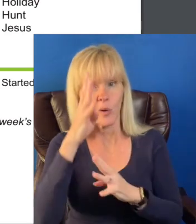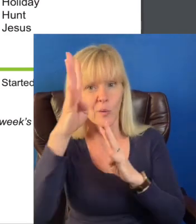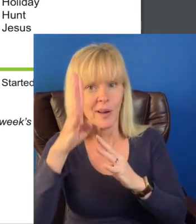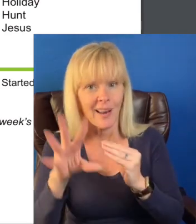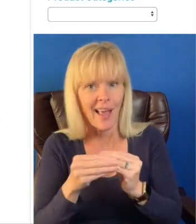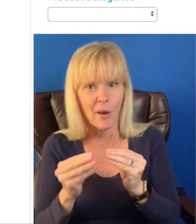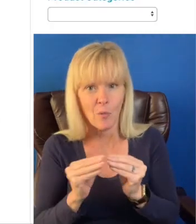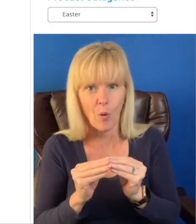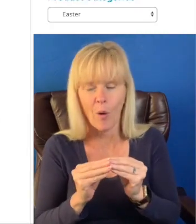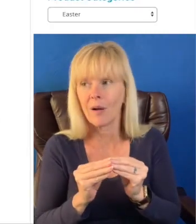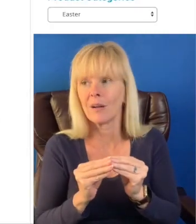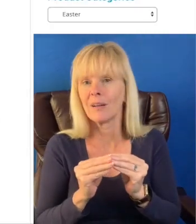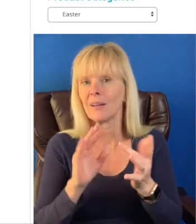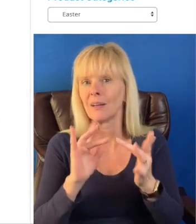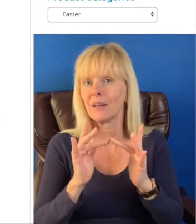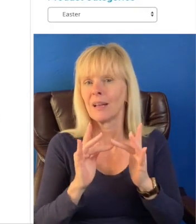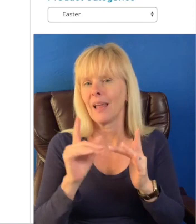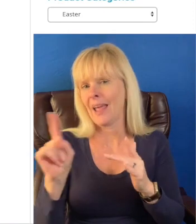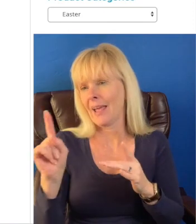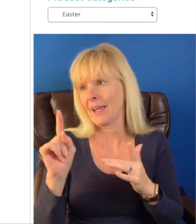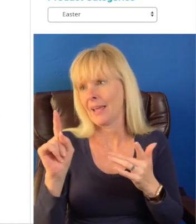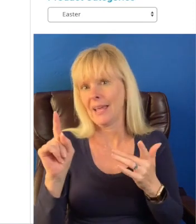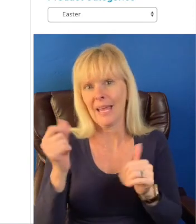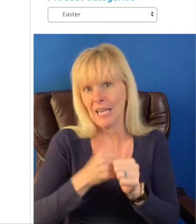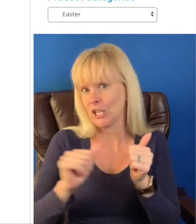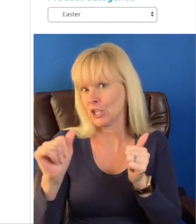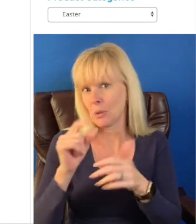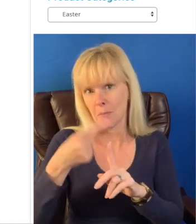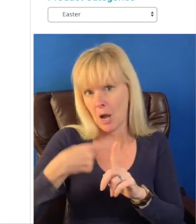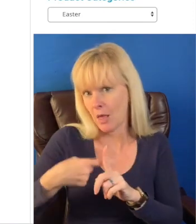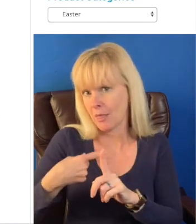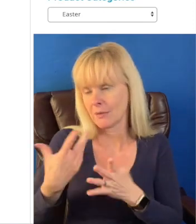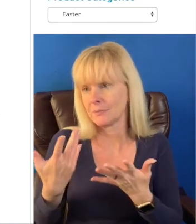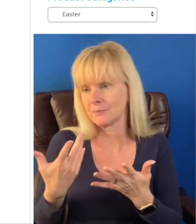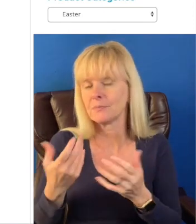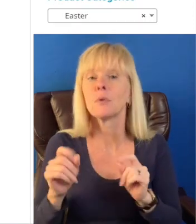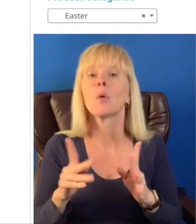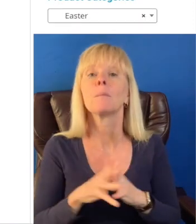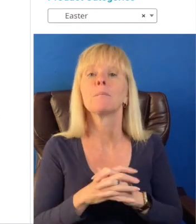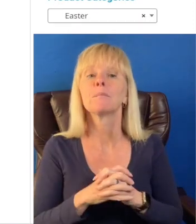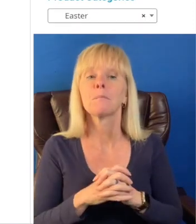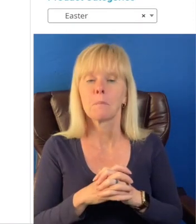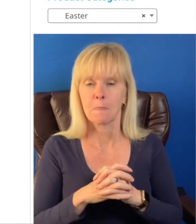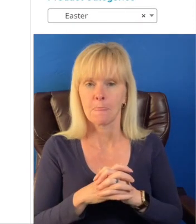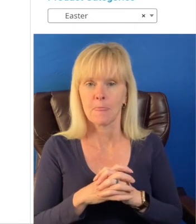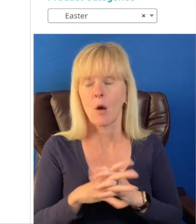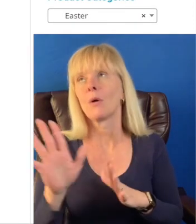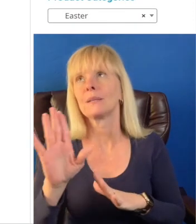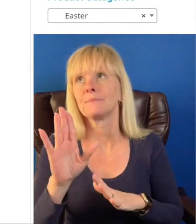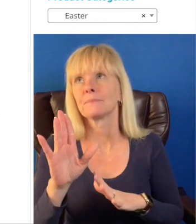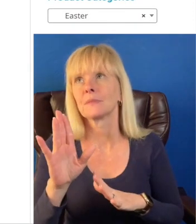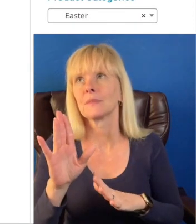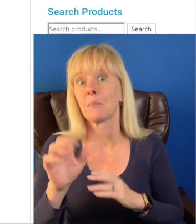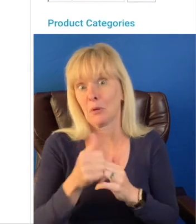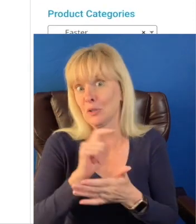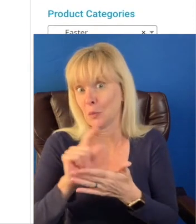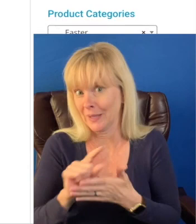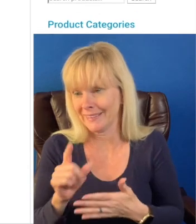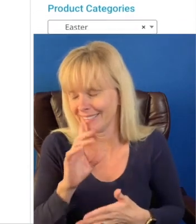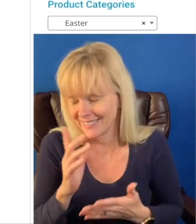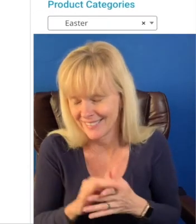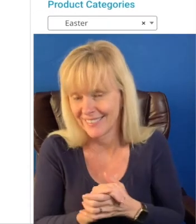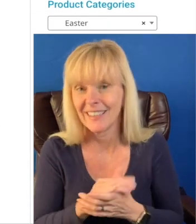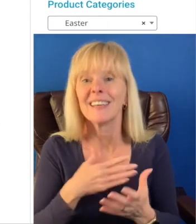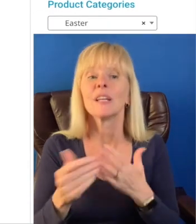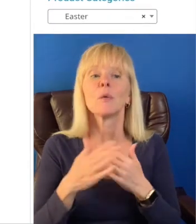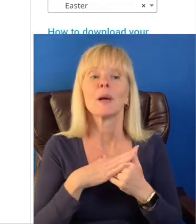and add more to the site each and every month. Okay. Actually, mostly weekly. Okay,